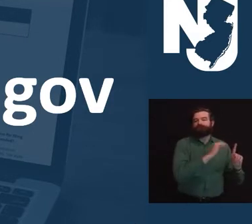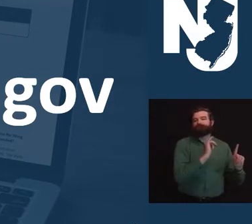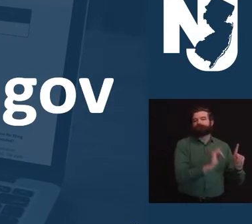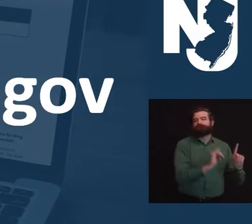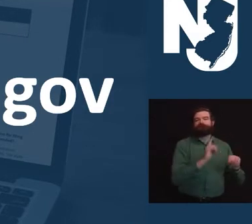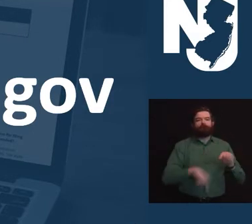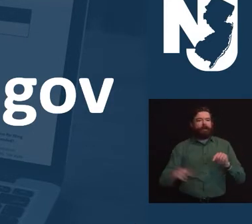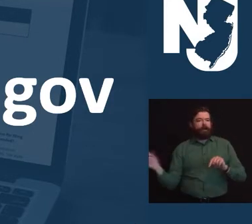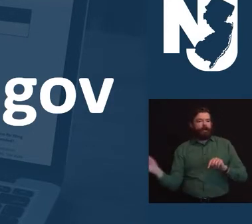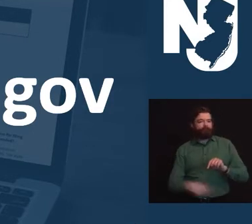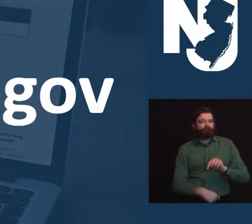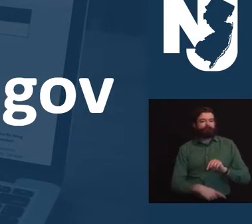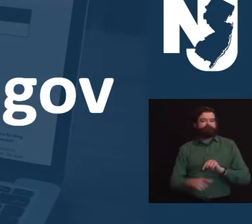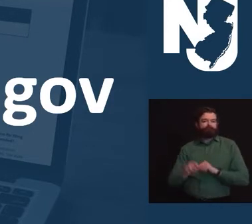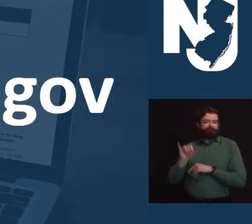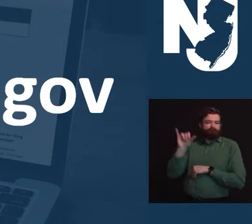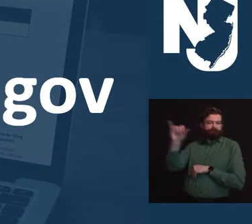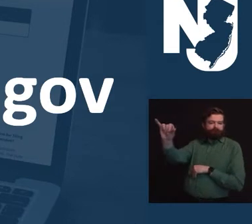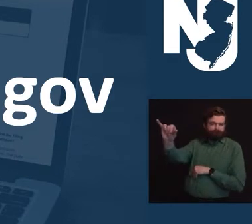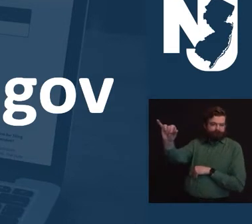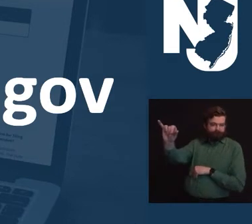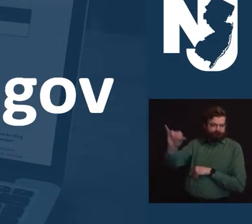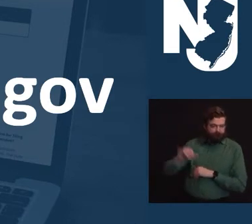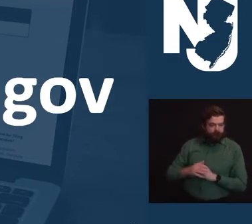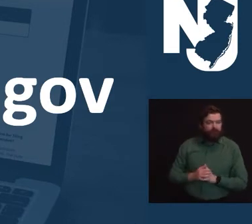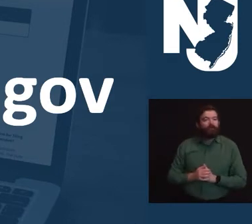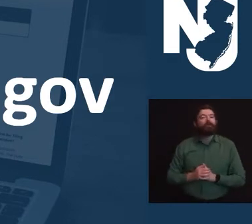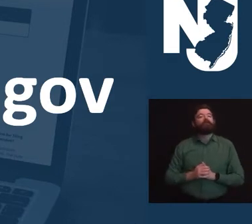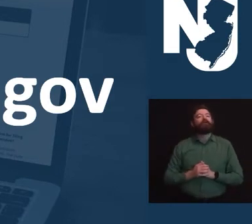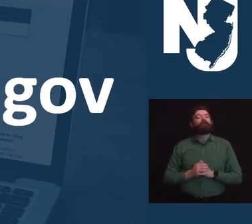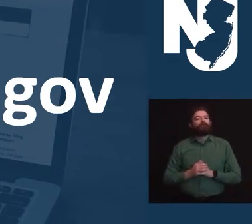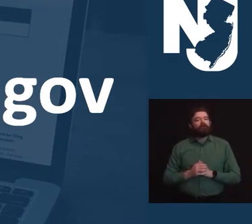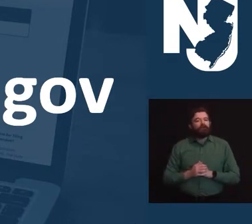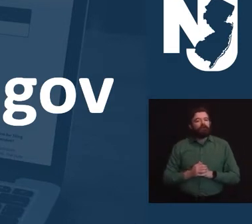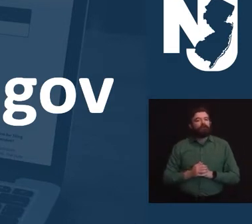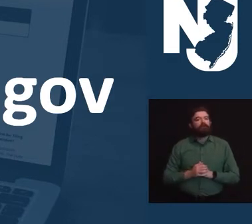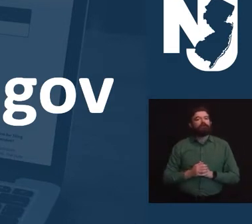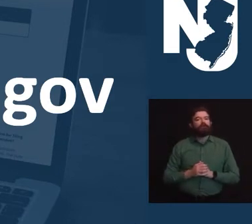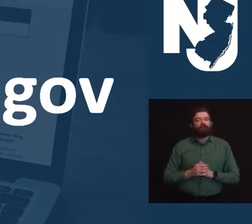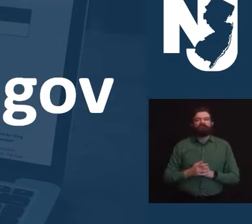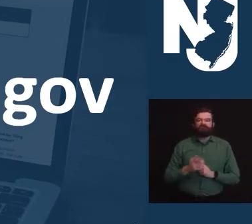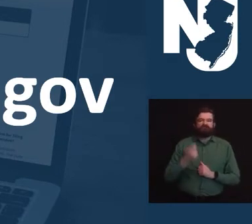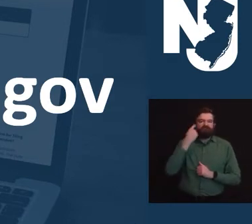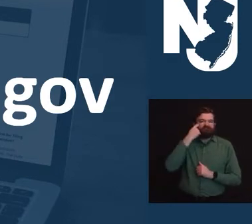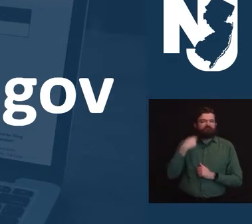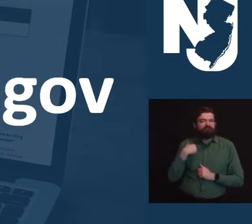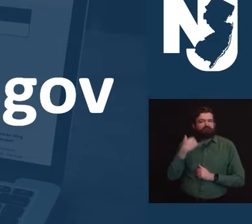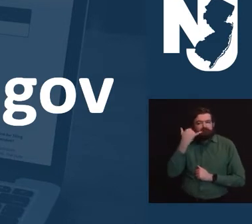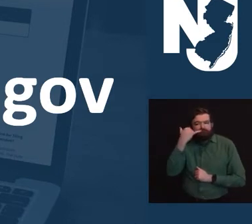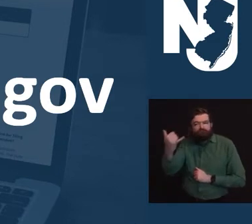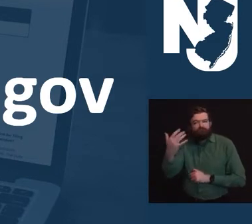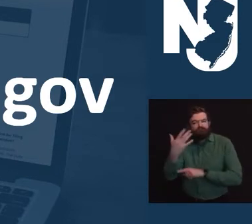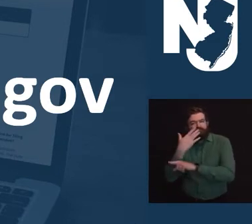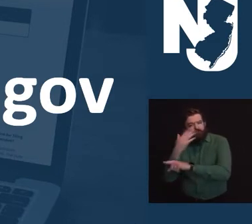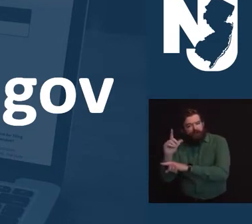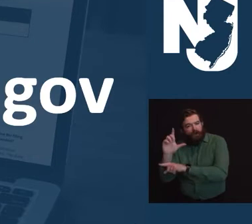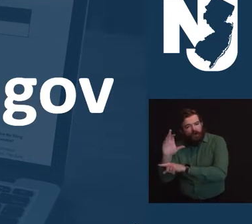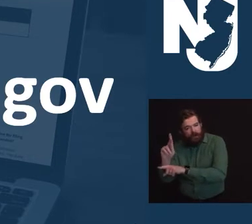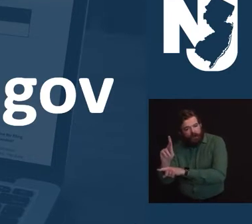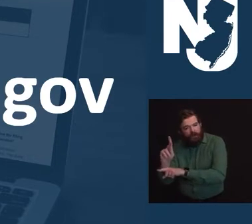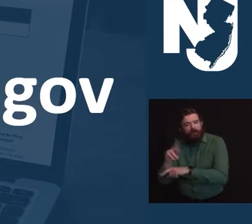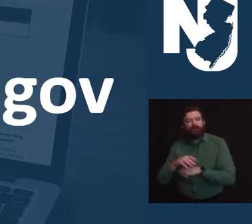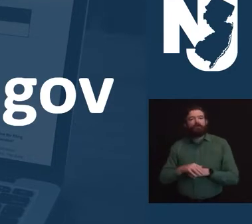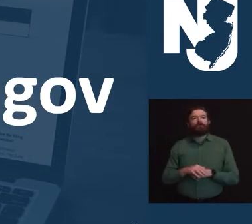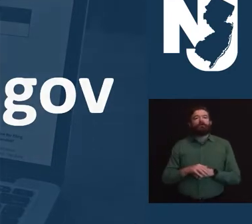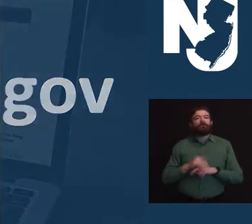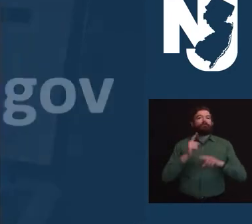short while ago, and we all send her our best, as we do as well to the member of her team who has tested positive.